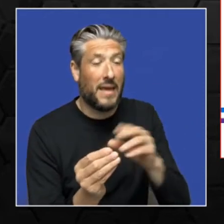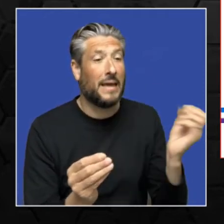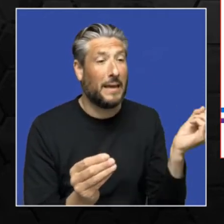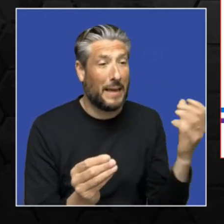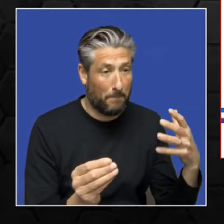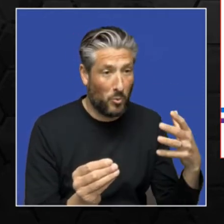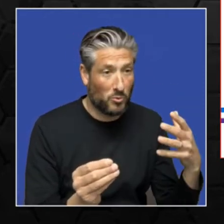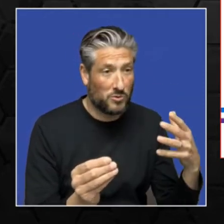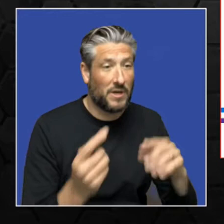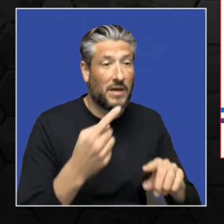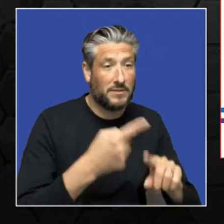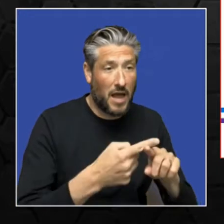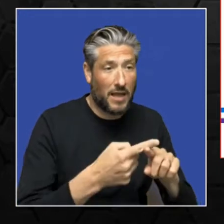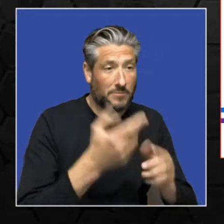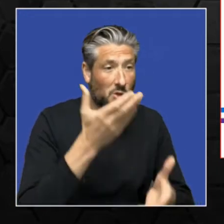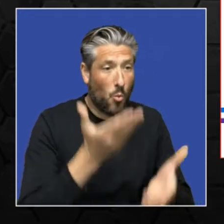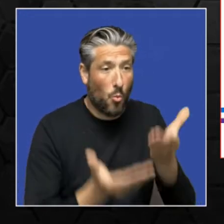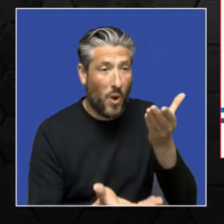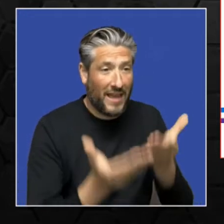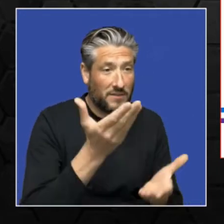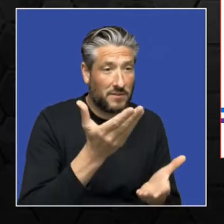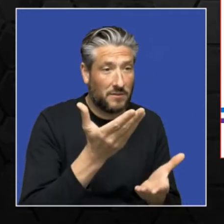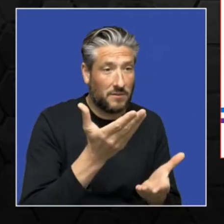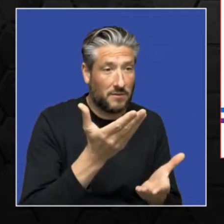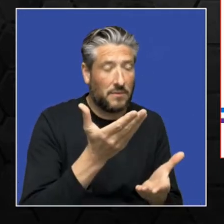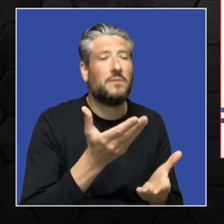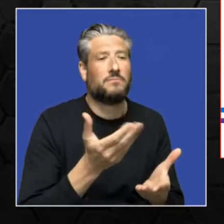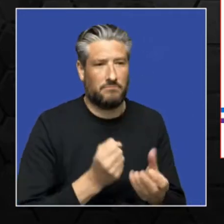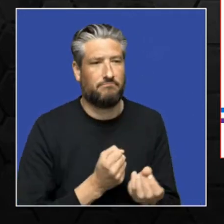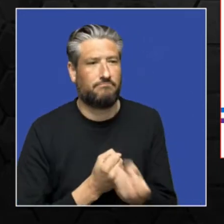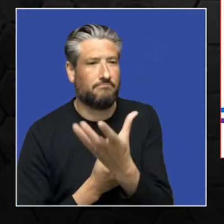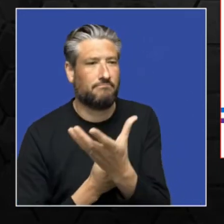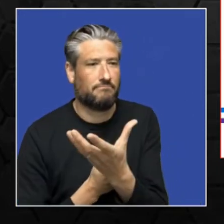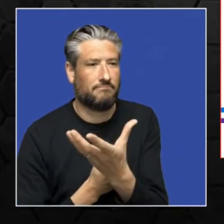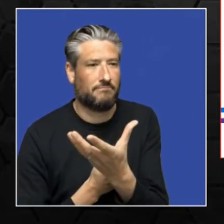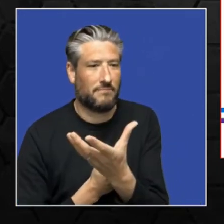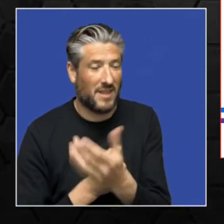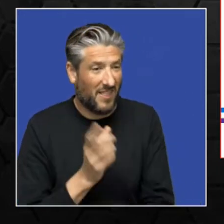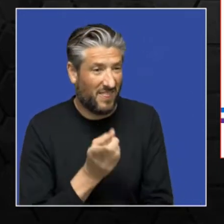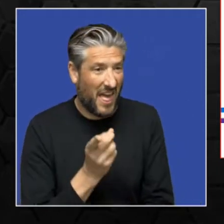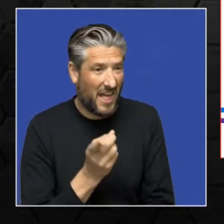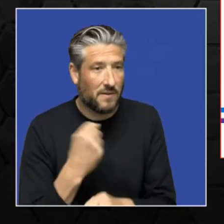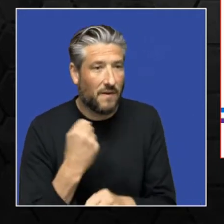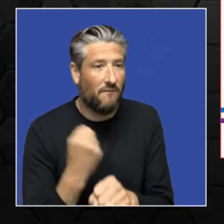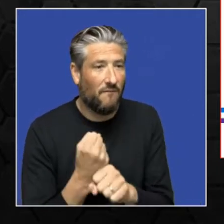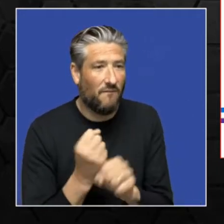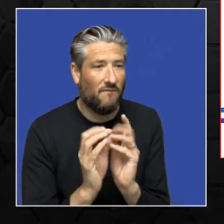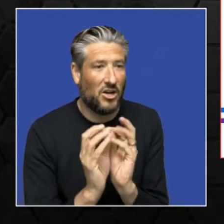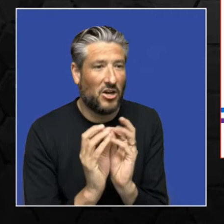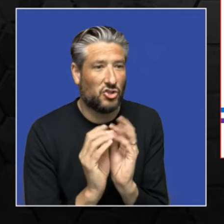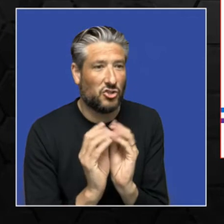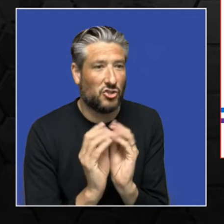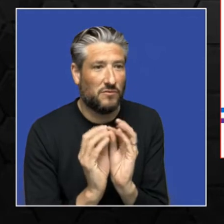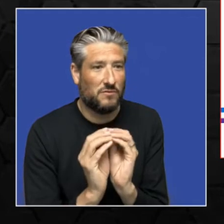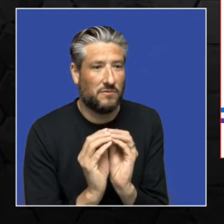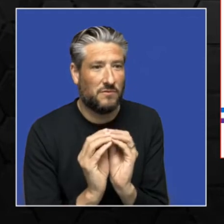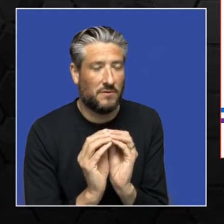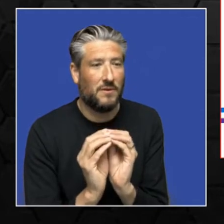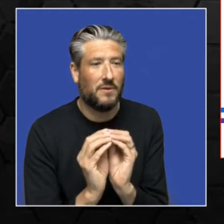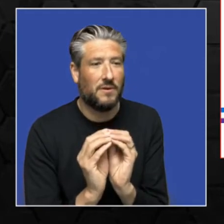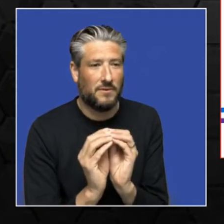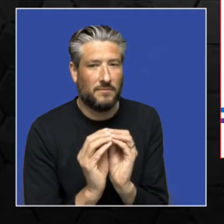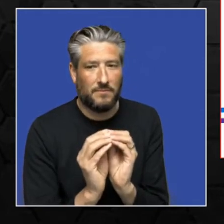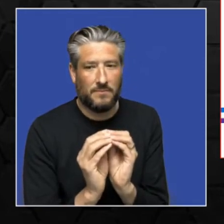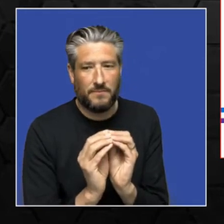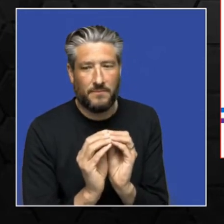neuron passes on information. It takes in the inputs, multiplies it by its own weights, takes the sum of it, passes it to an activation function, and